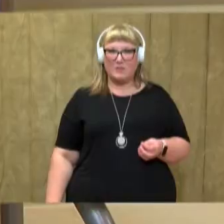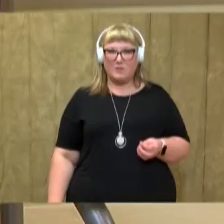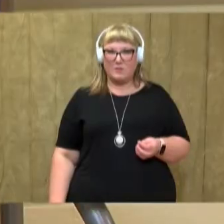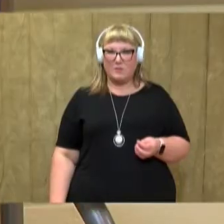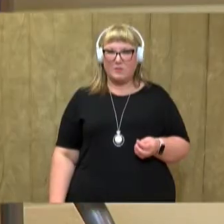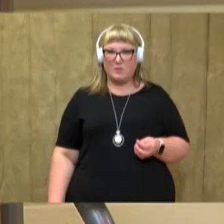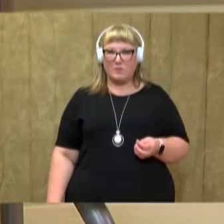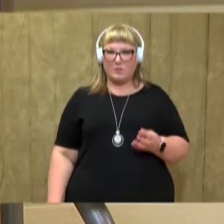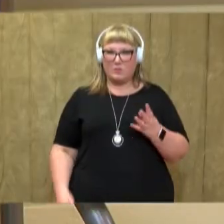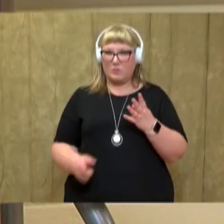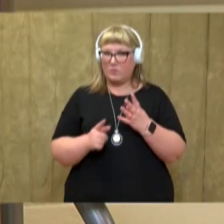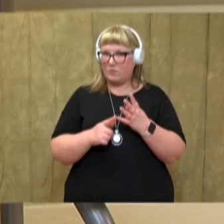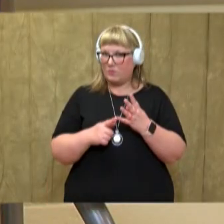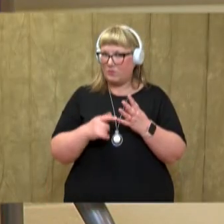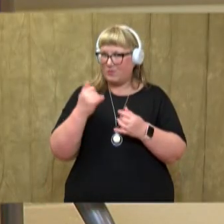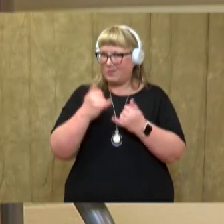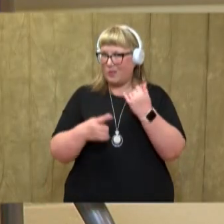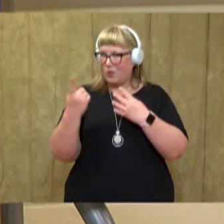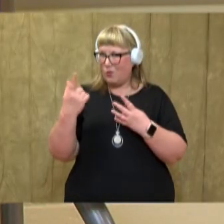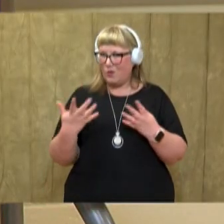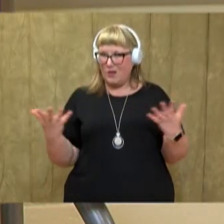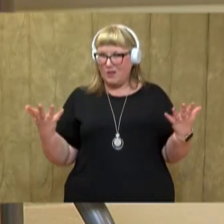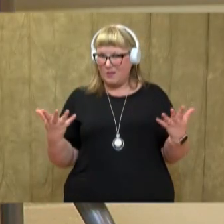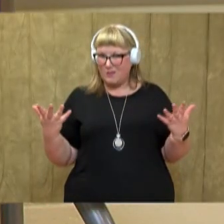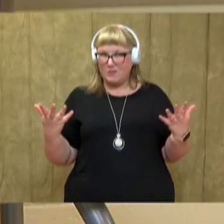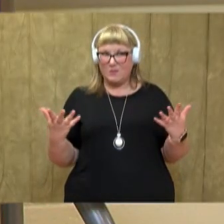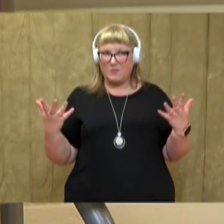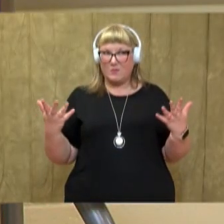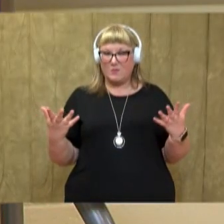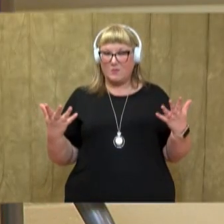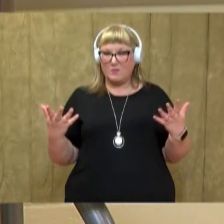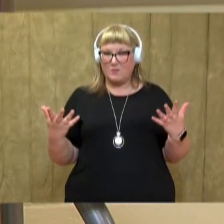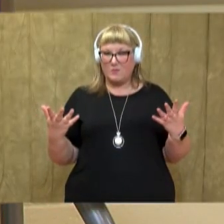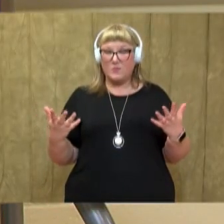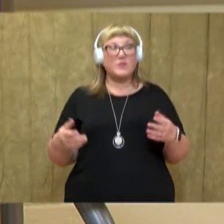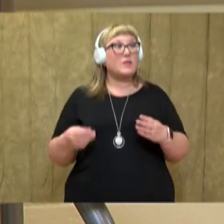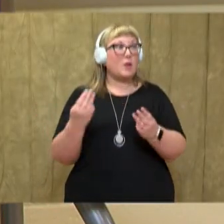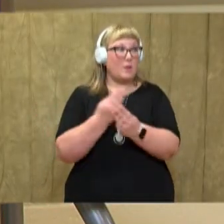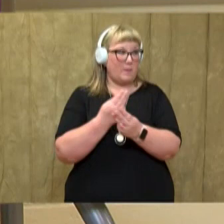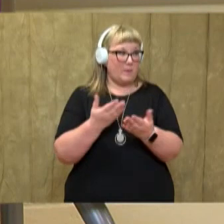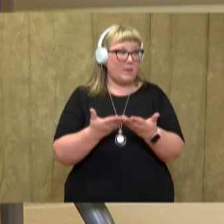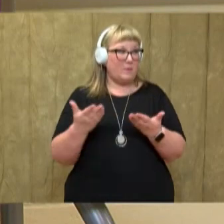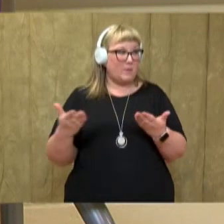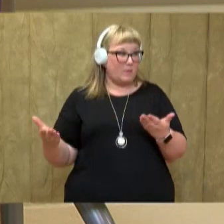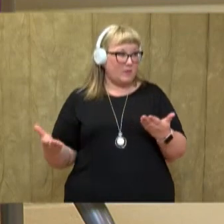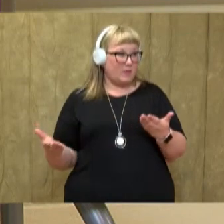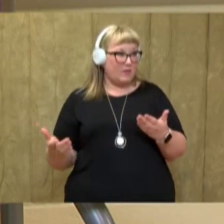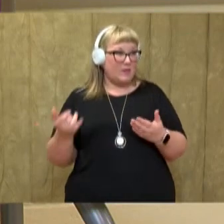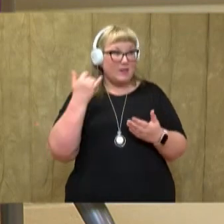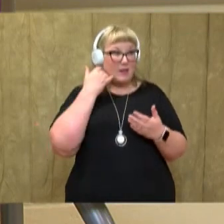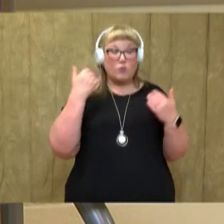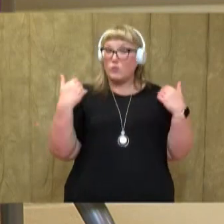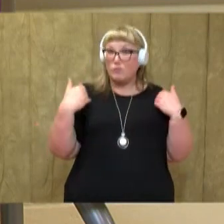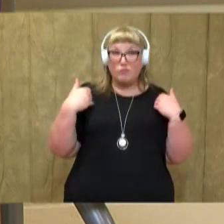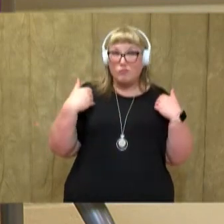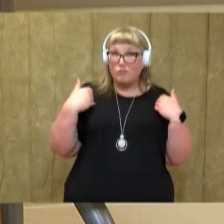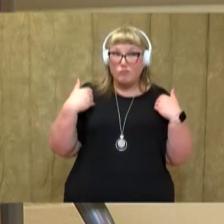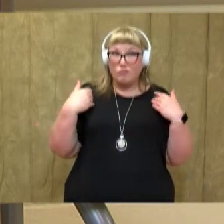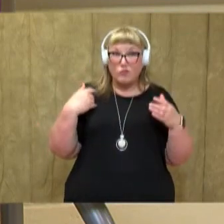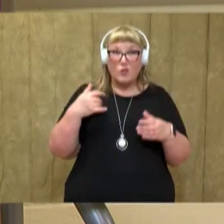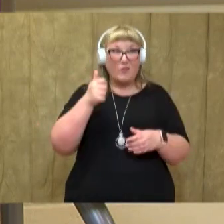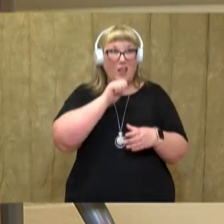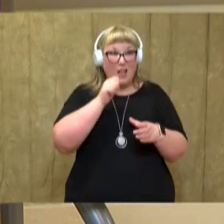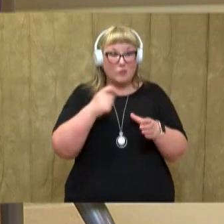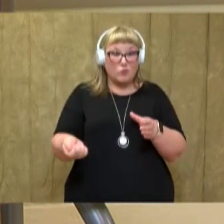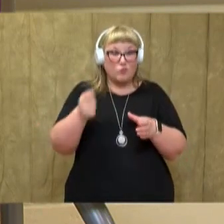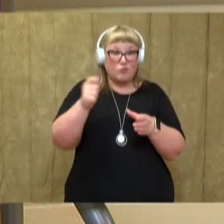5. Do you remember what our last strategy is? Using our cubes. Very good, because if we don't have ice cream scoops and cones to